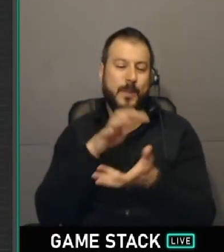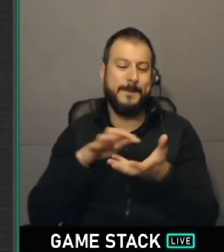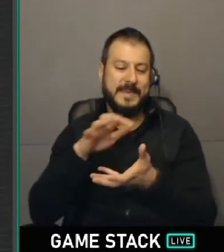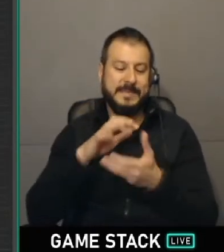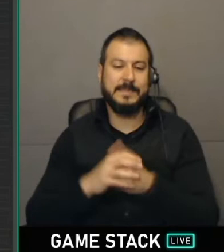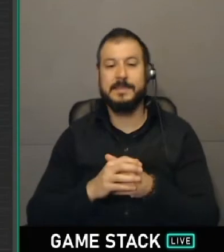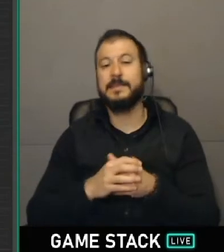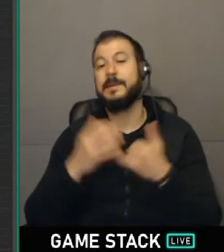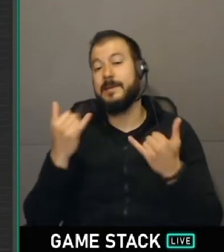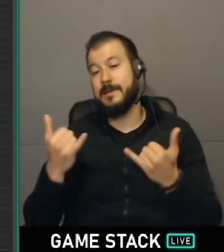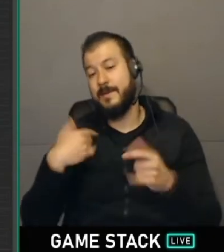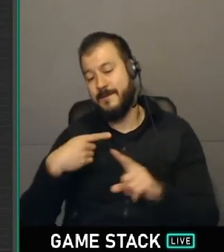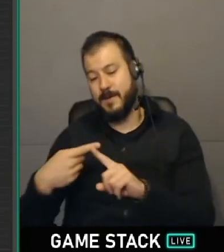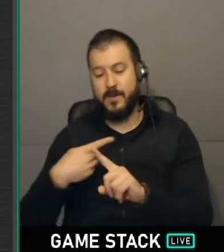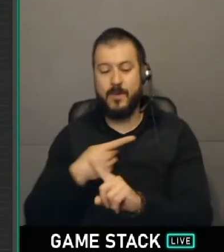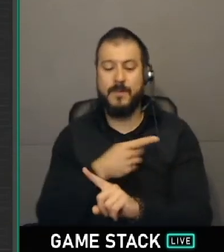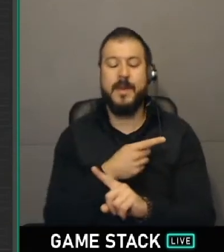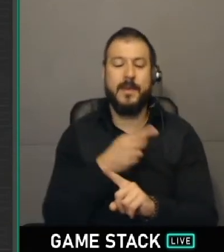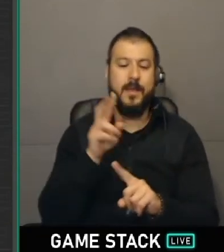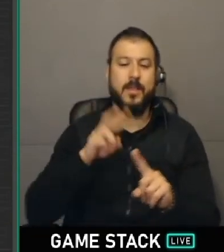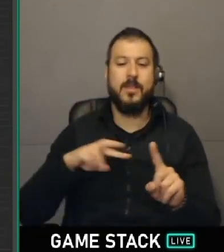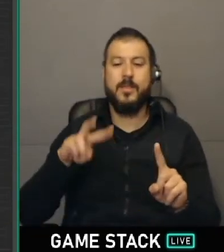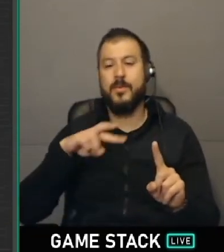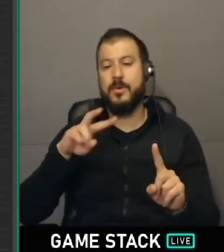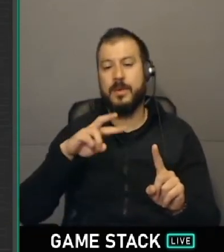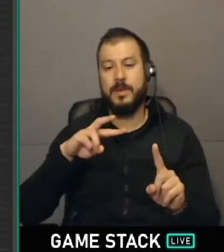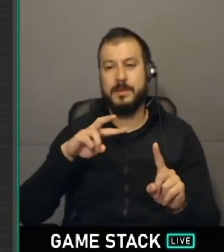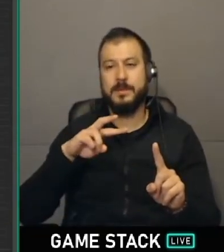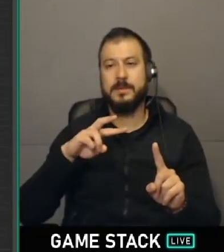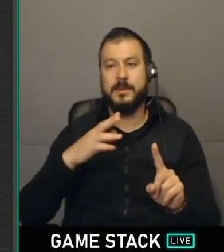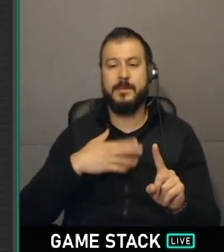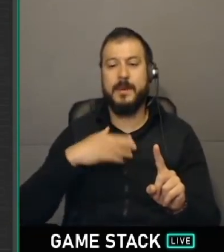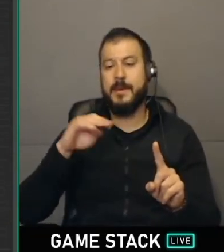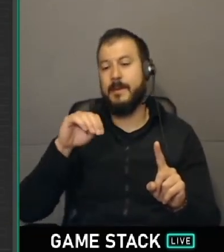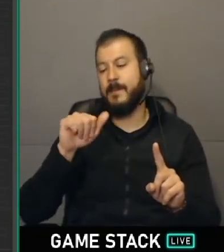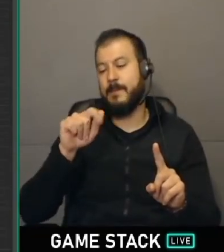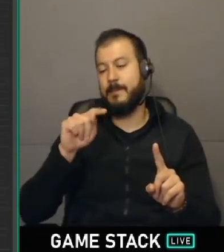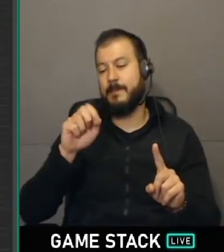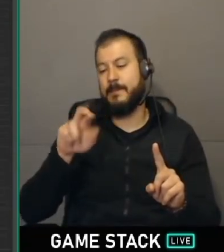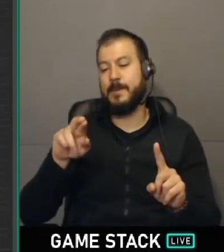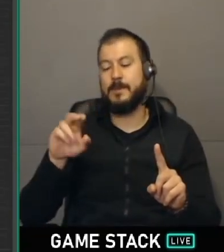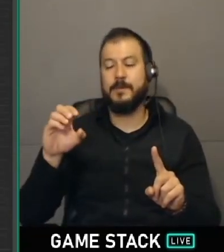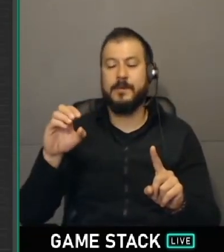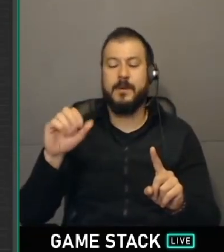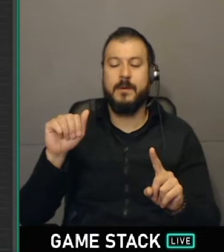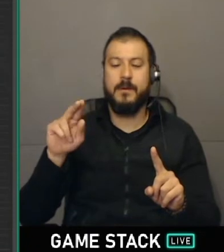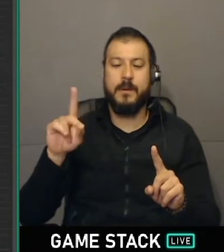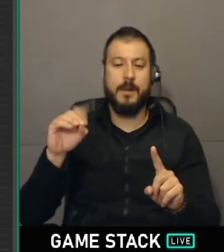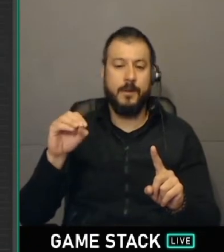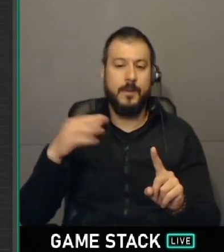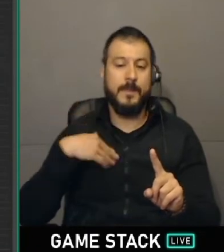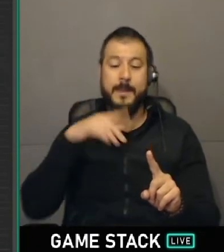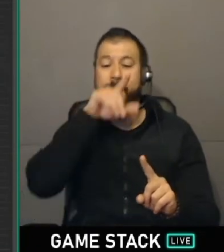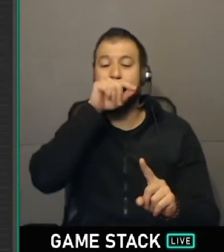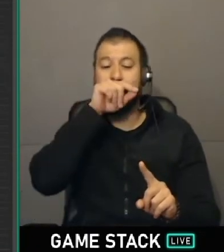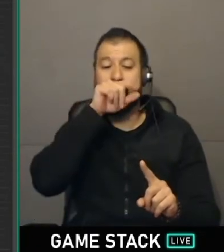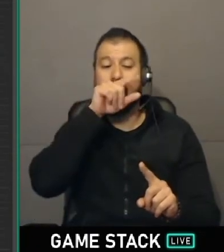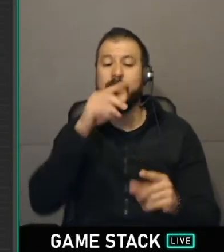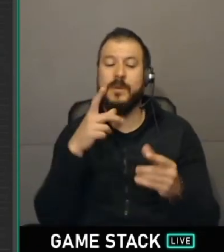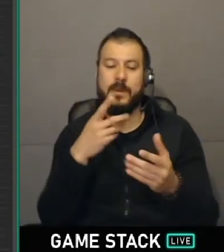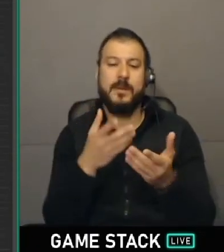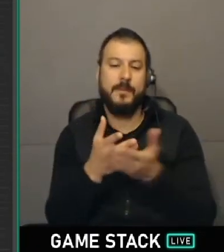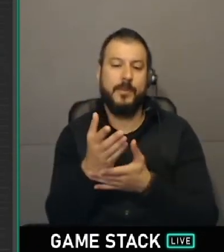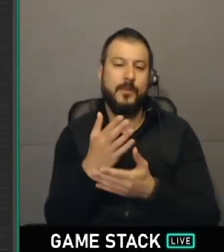go back and look at my master audio device, my birds are coming through